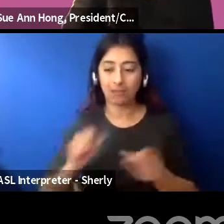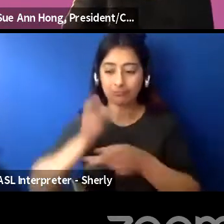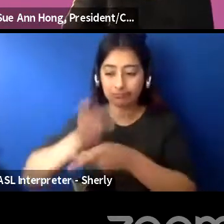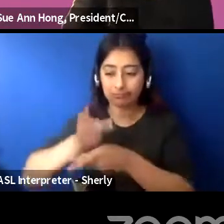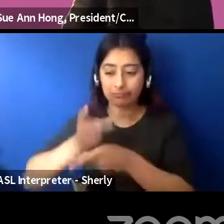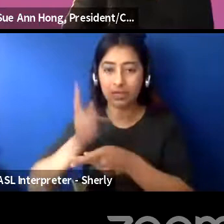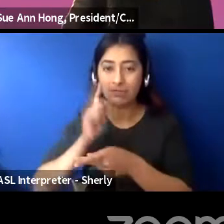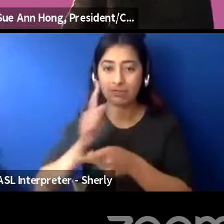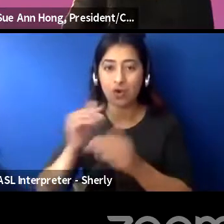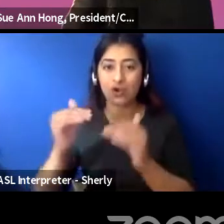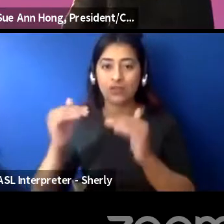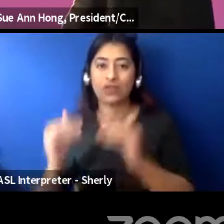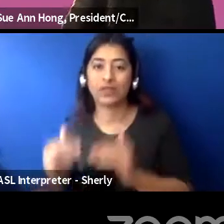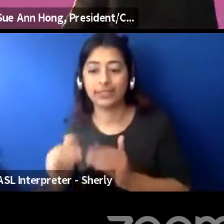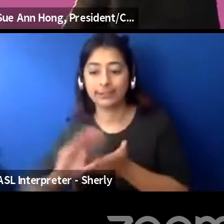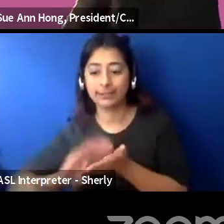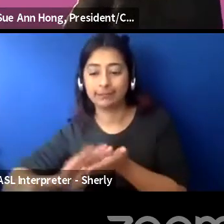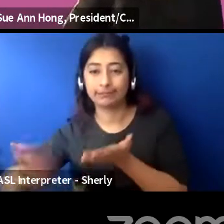of us.